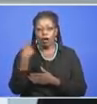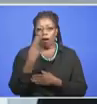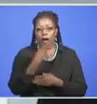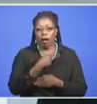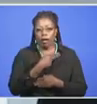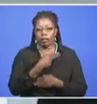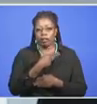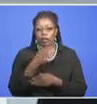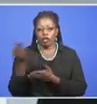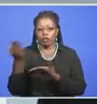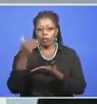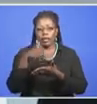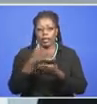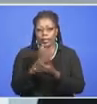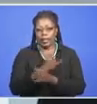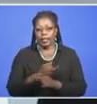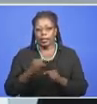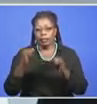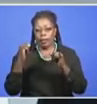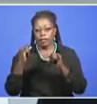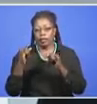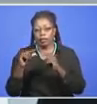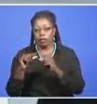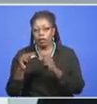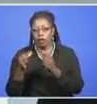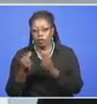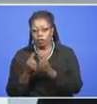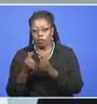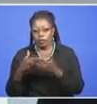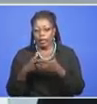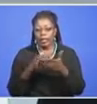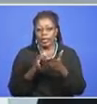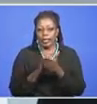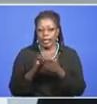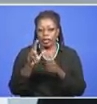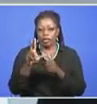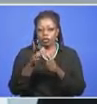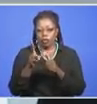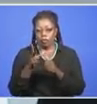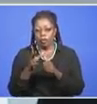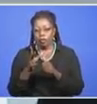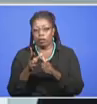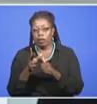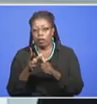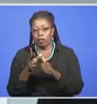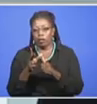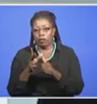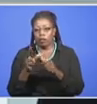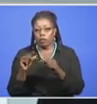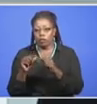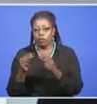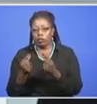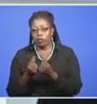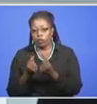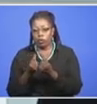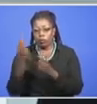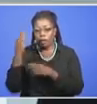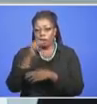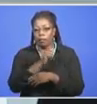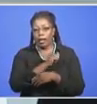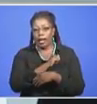an independent tribunal. And leading that tribunal was former jurist Malcolm